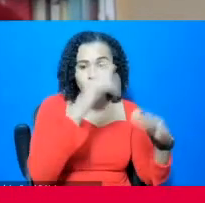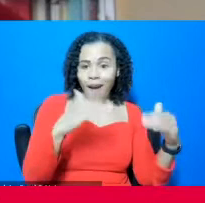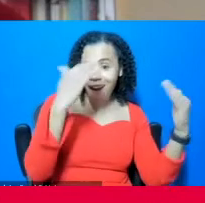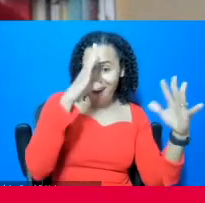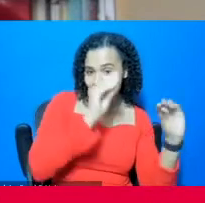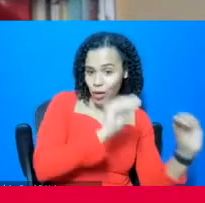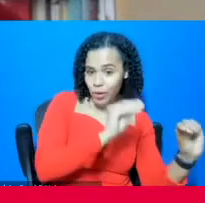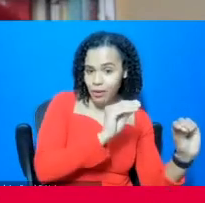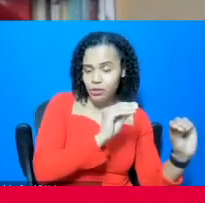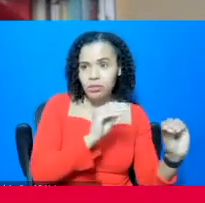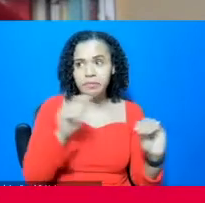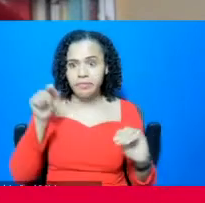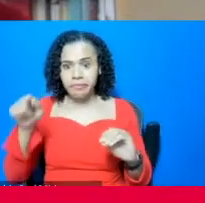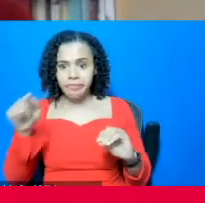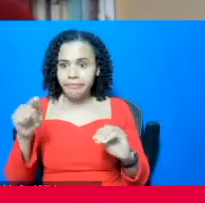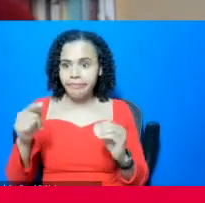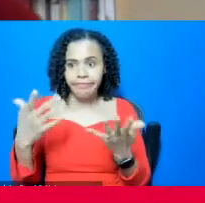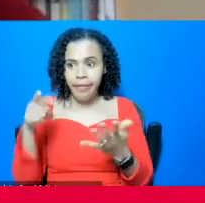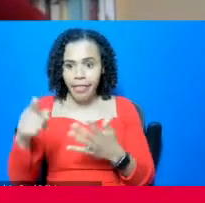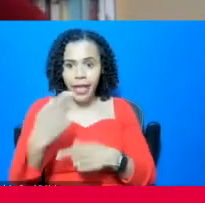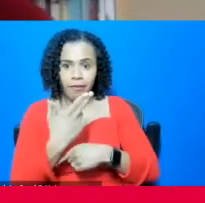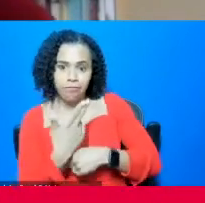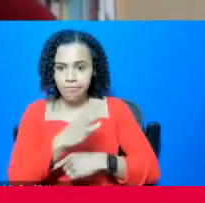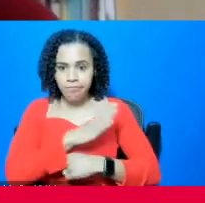and also ways in which we can demilitarize education.